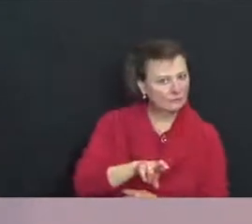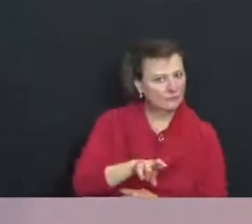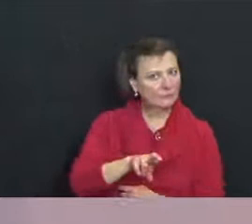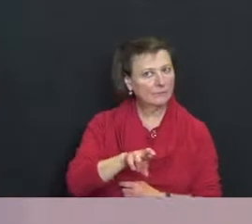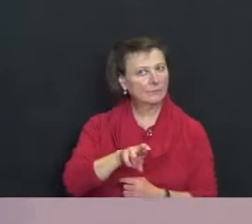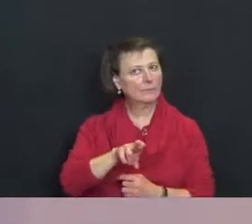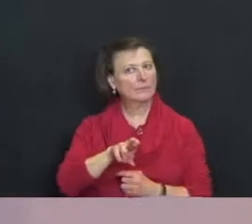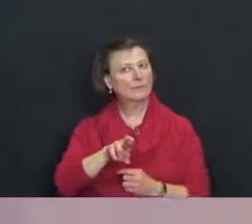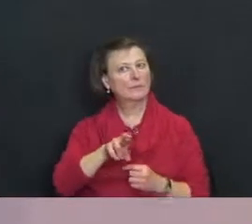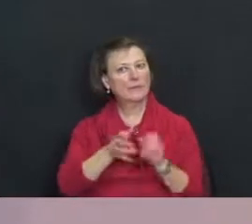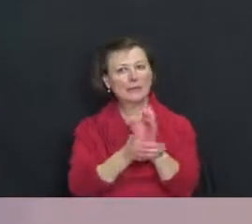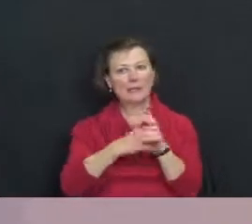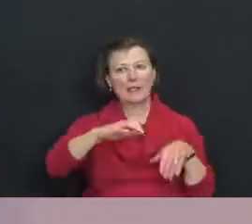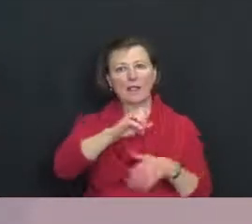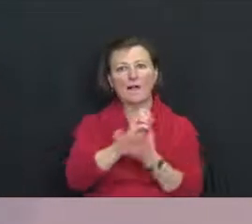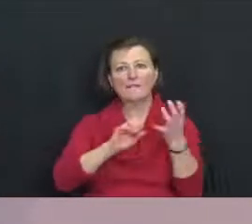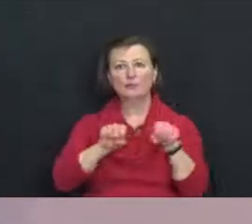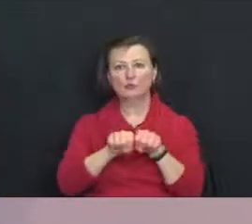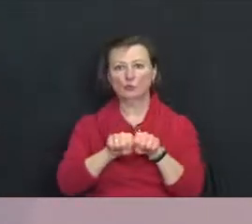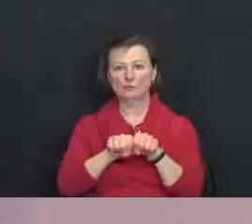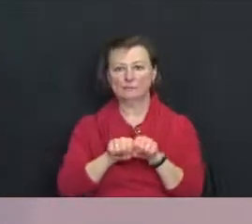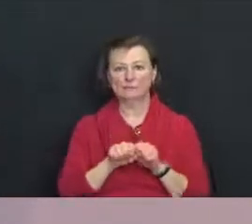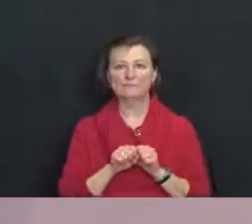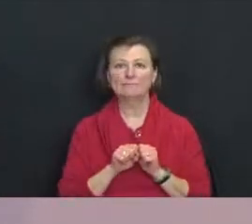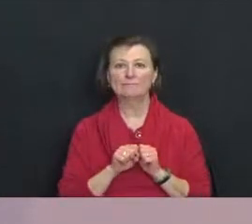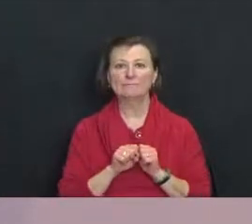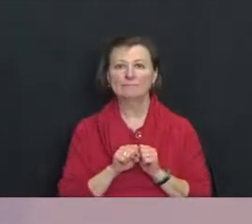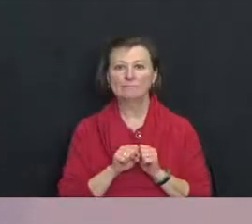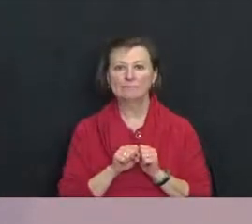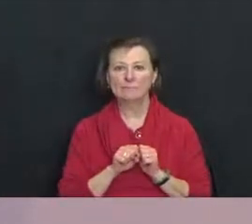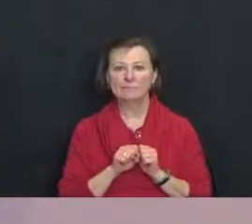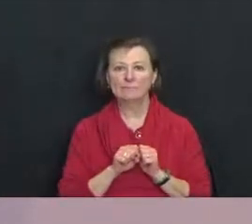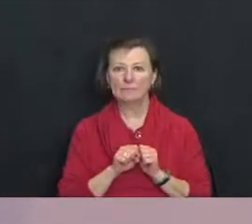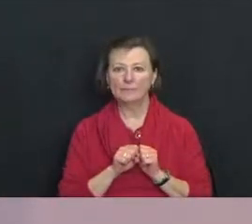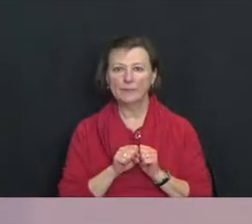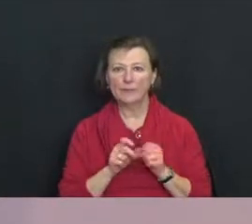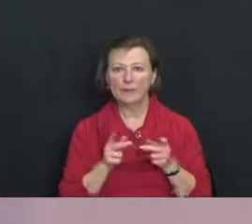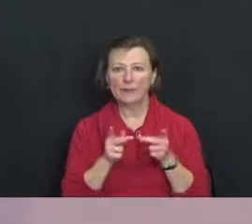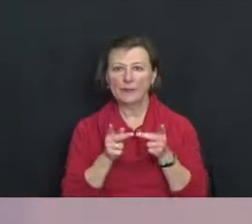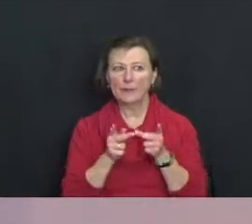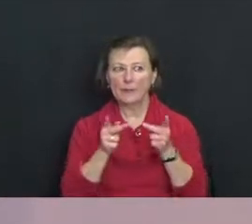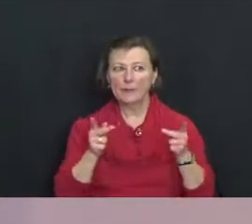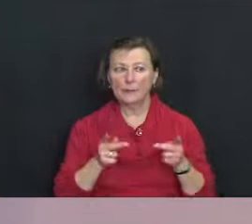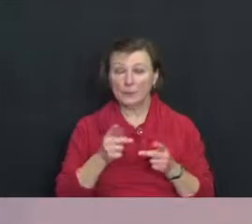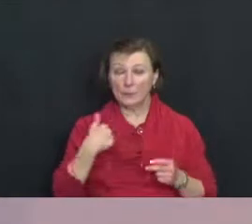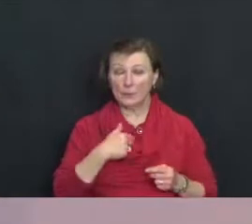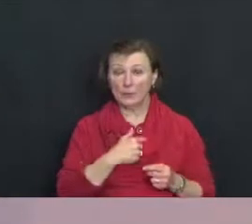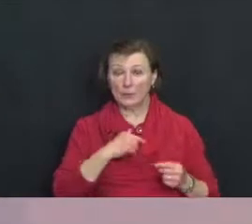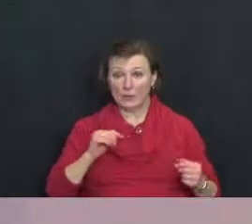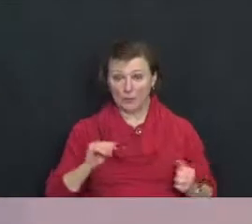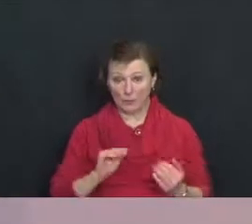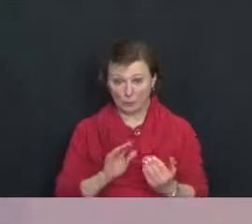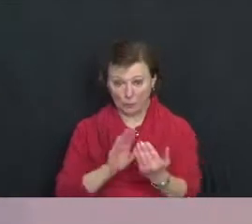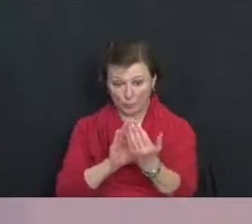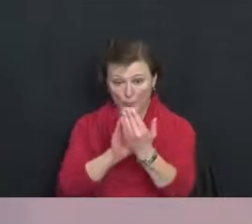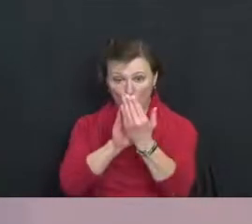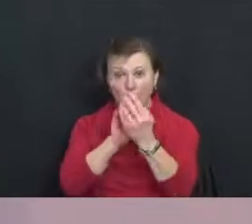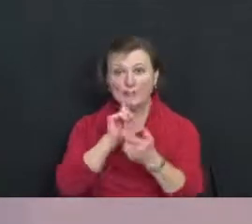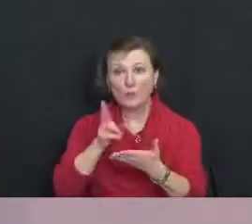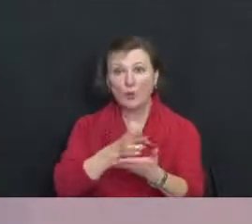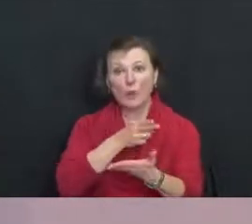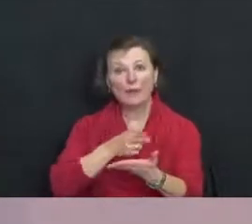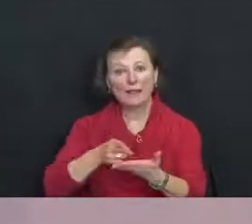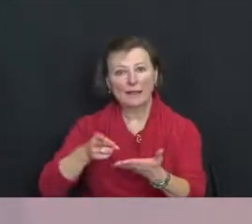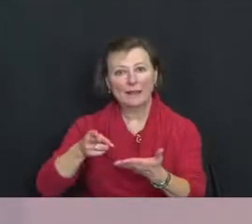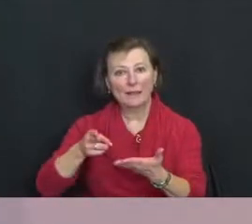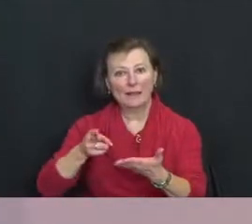take off our shoes. For the place we are approaching is holy.